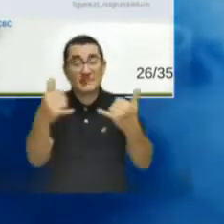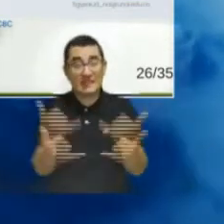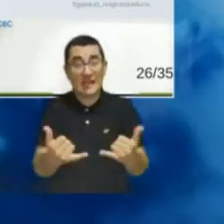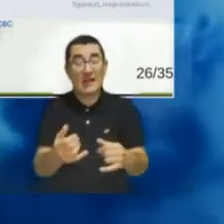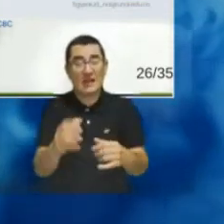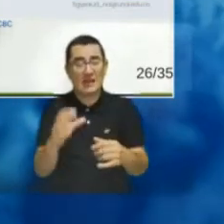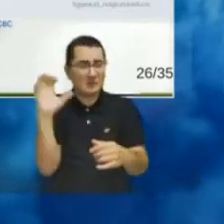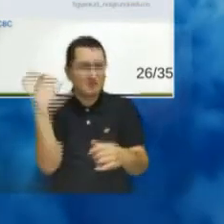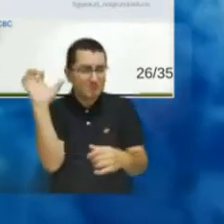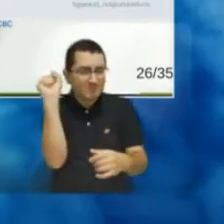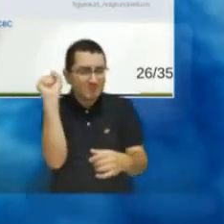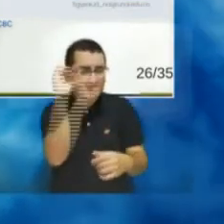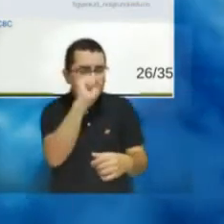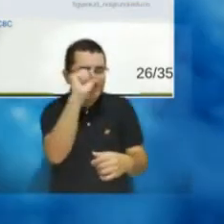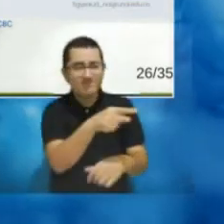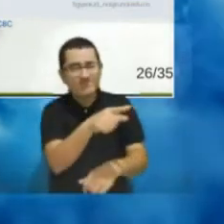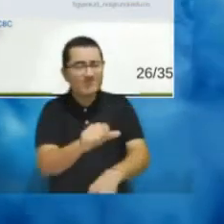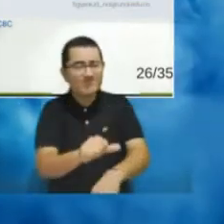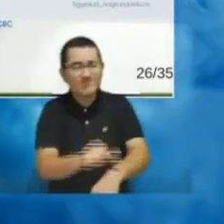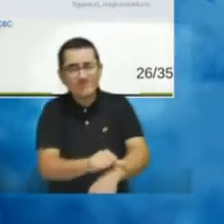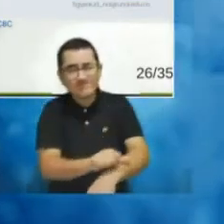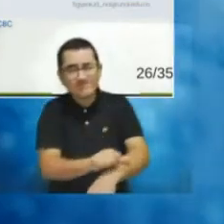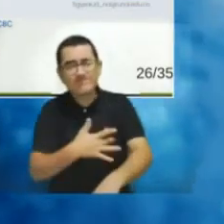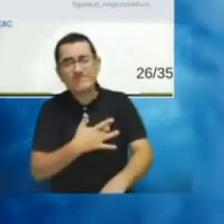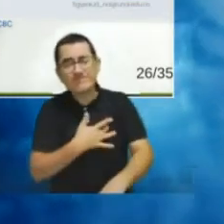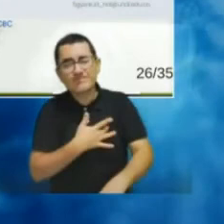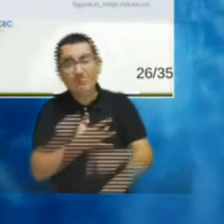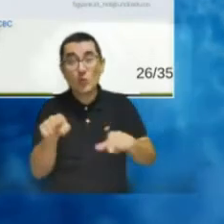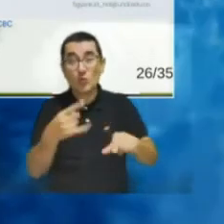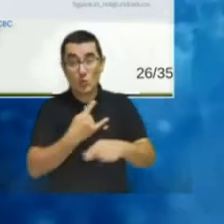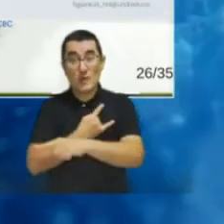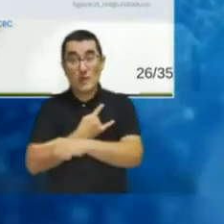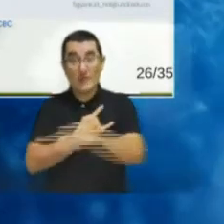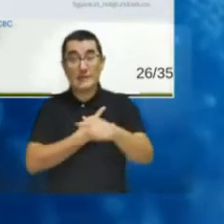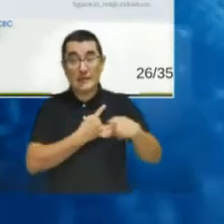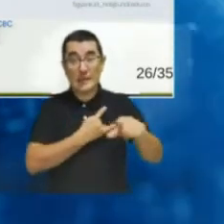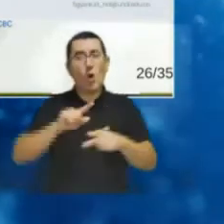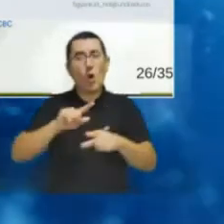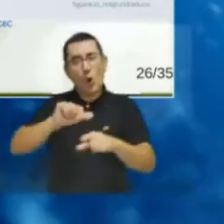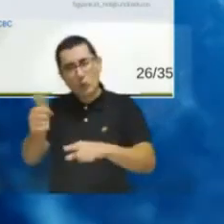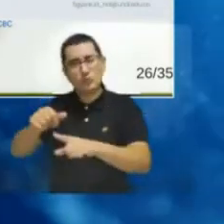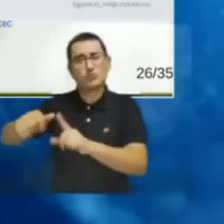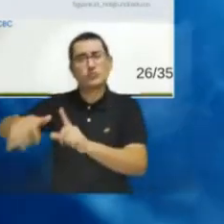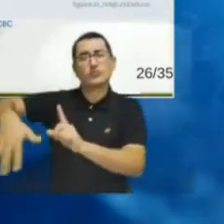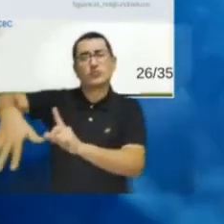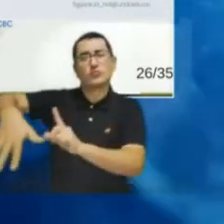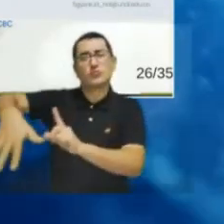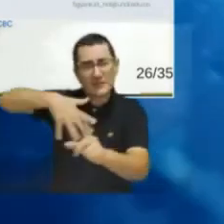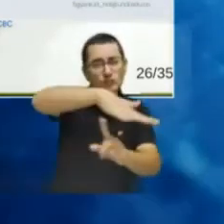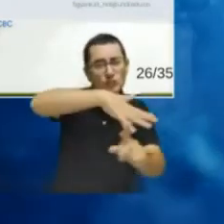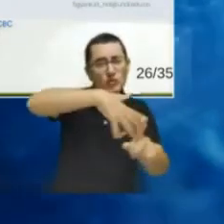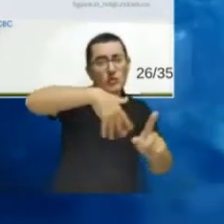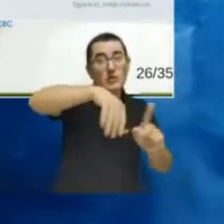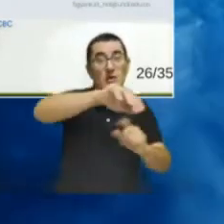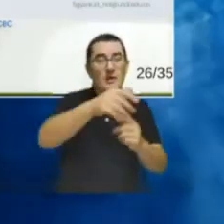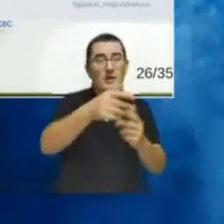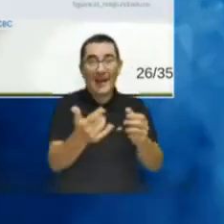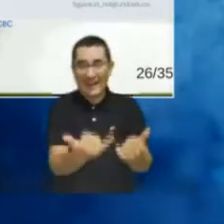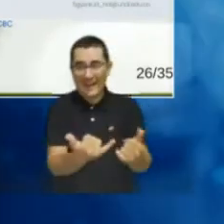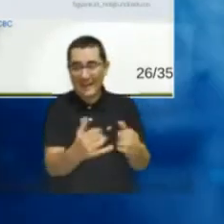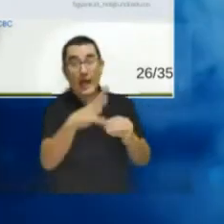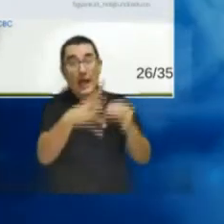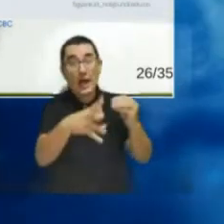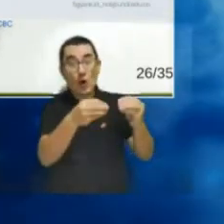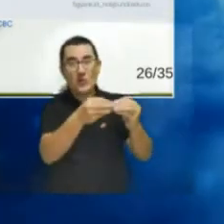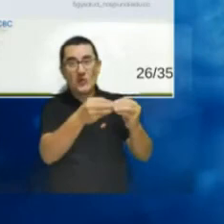institutional channels of all our allies, and then we have other universities and other contexts and so on. And here we have the link and here we have the